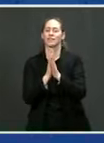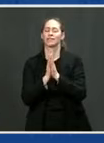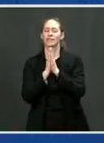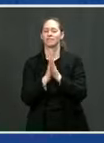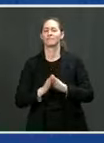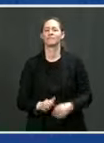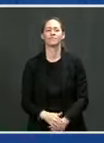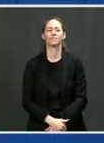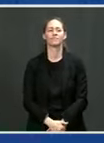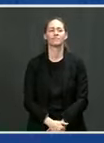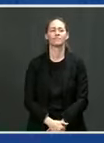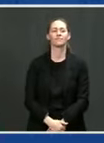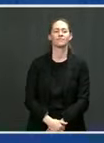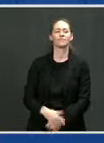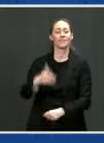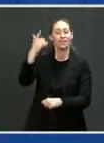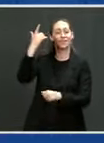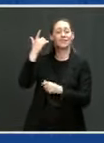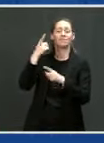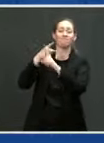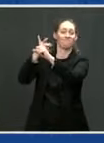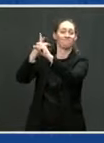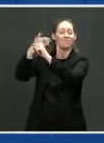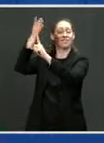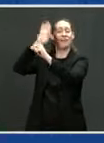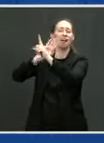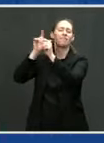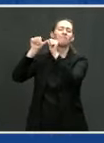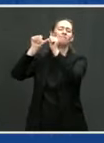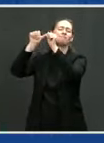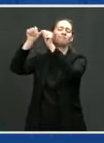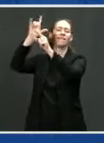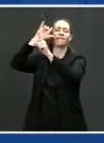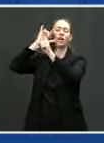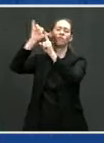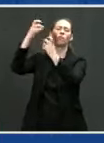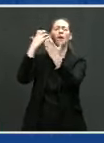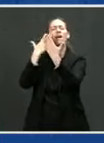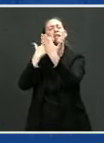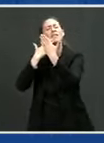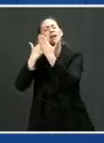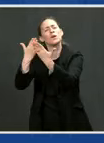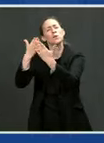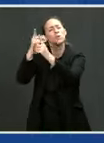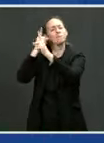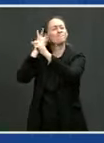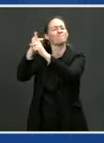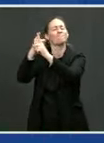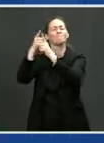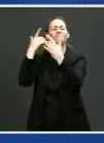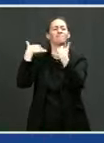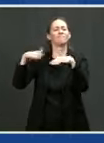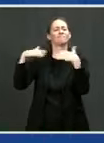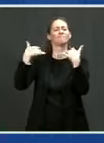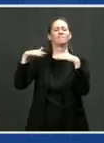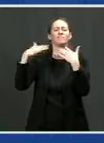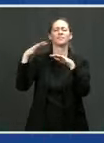Eternal God, we thank you for your amazing grace.